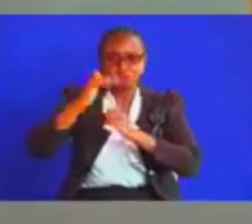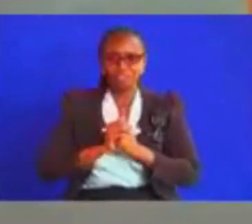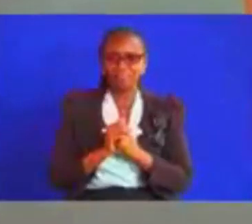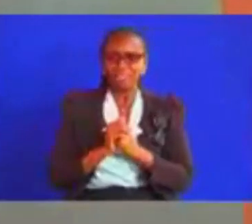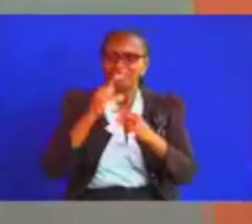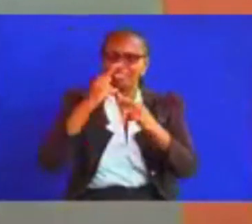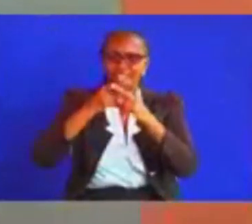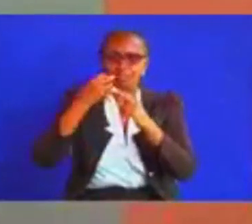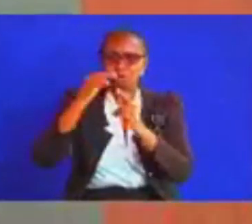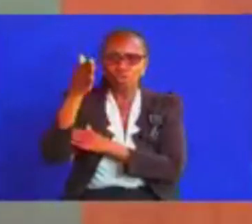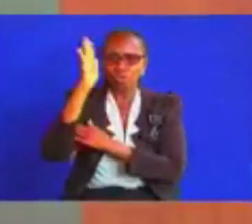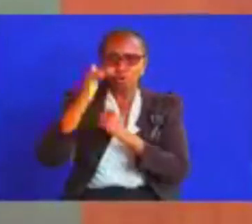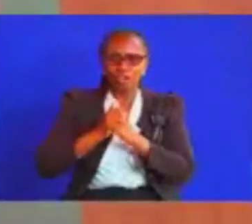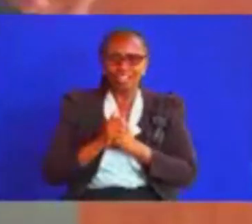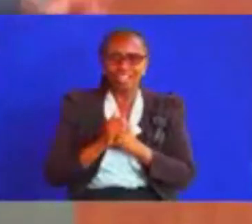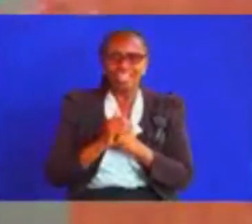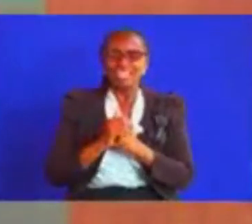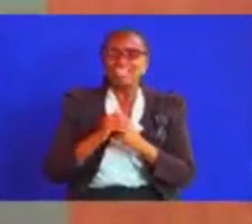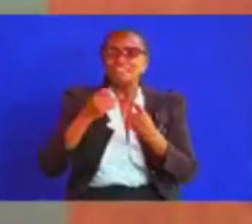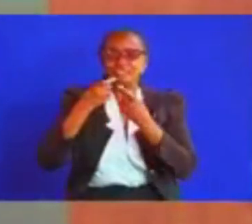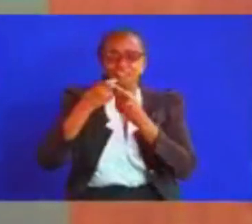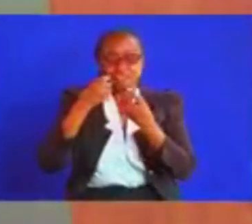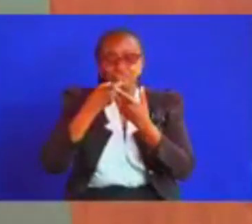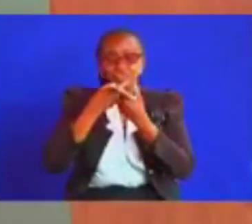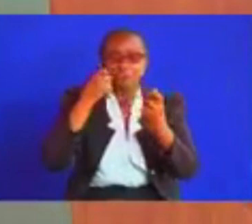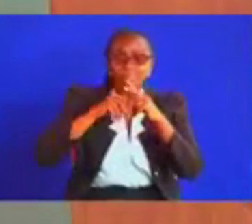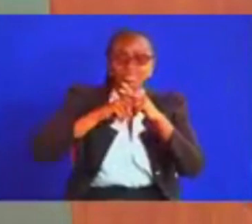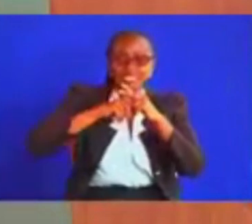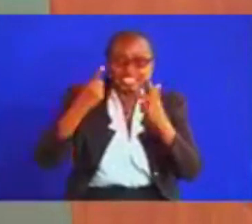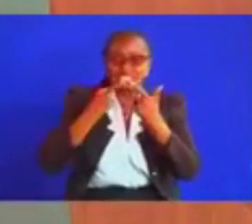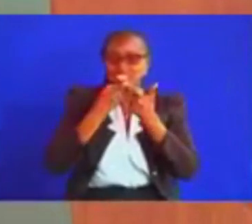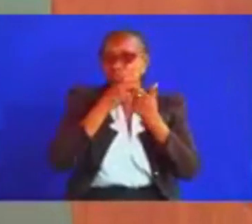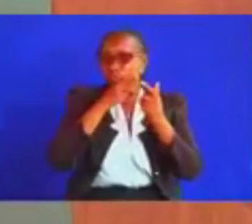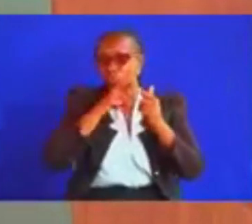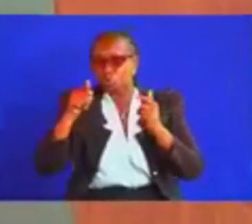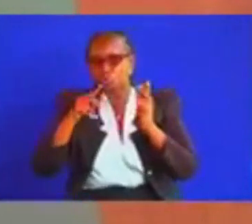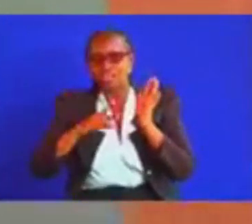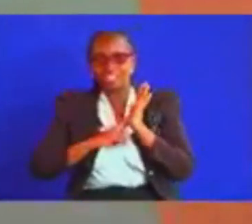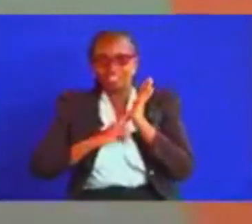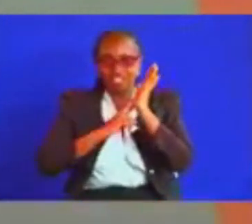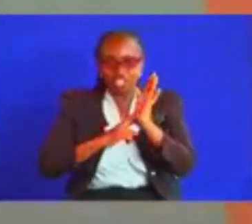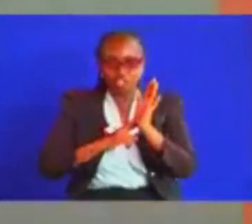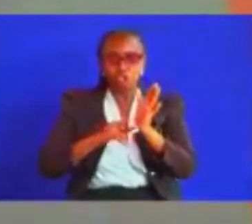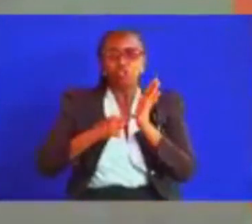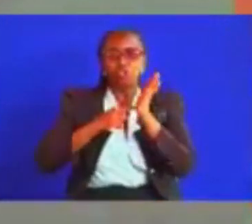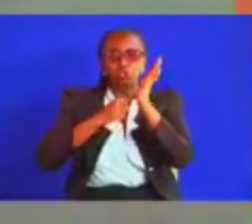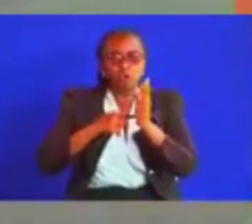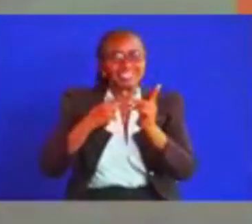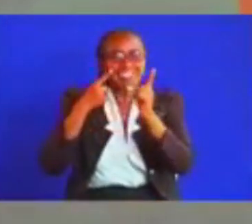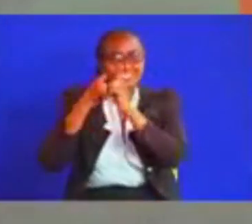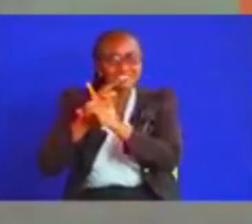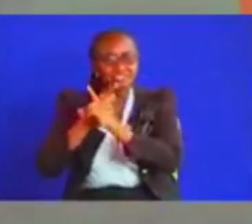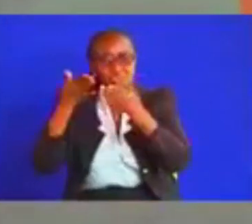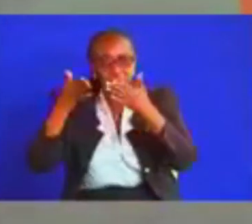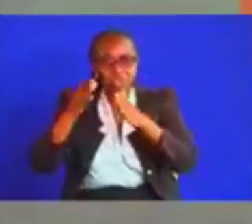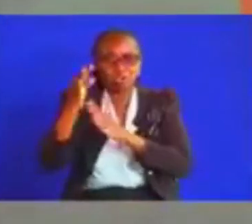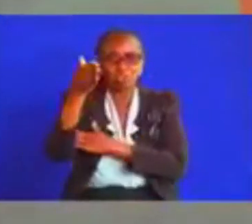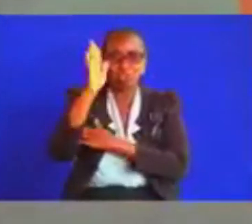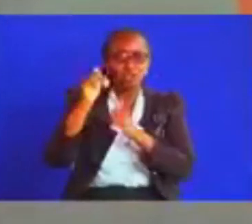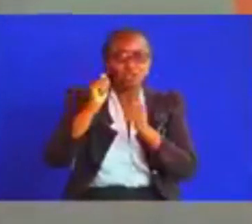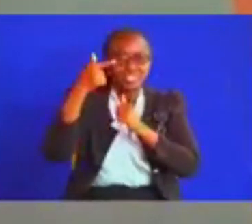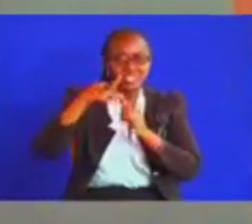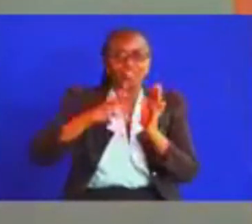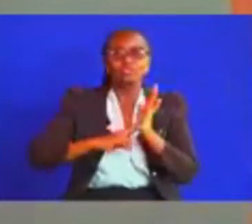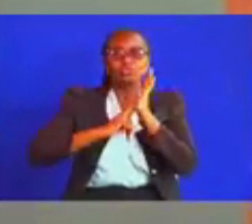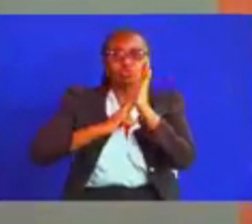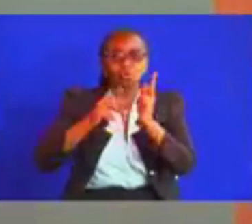of God, as scattered from Genesis to Revelation, are a capture of the various dimensions of God that he revealed